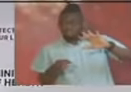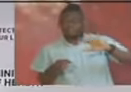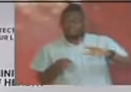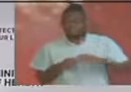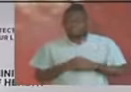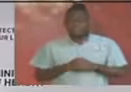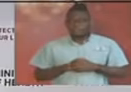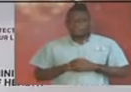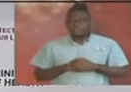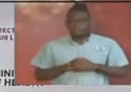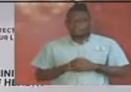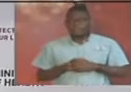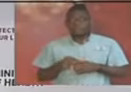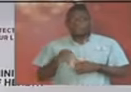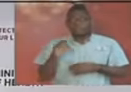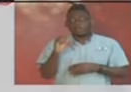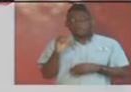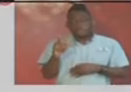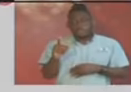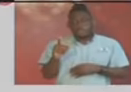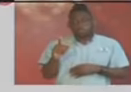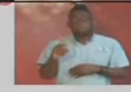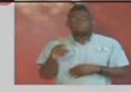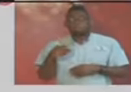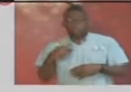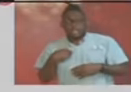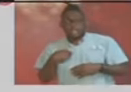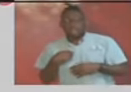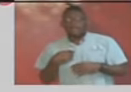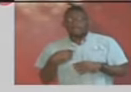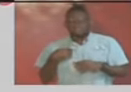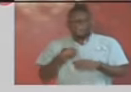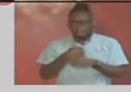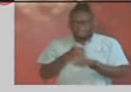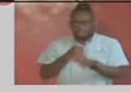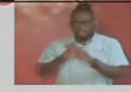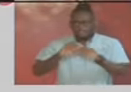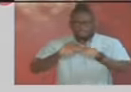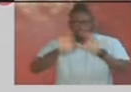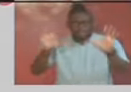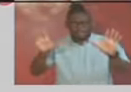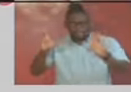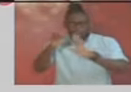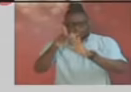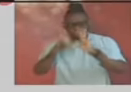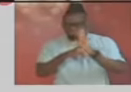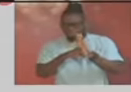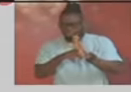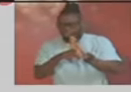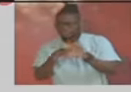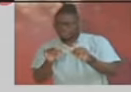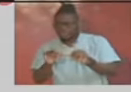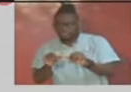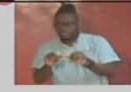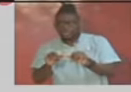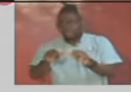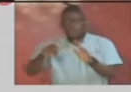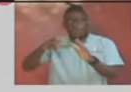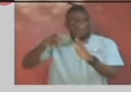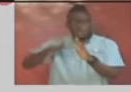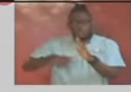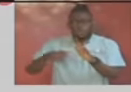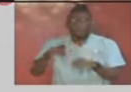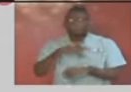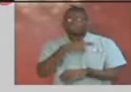Okay, so just to be clear, so our policy remains the same. So for low-risk countries, those countries that categorize as